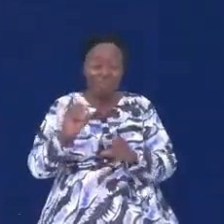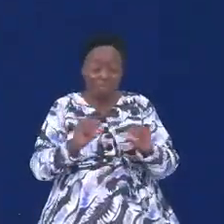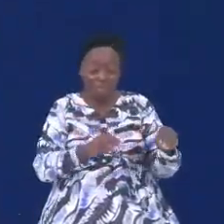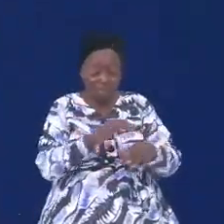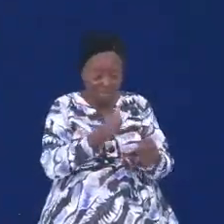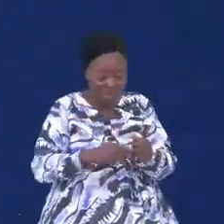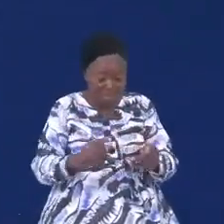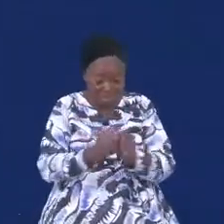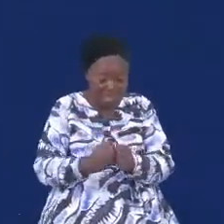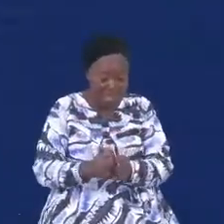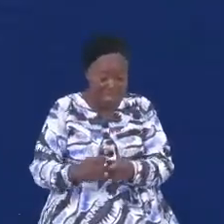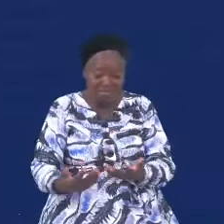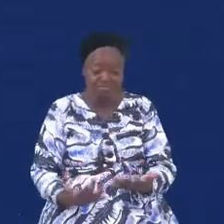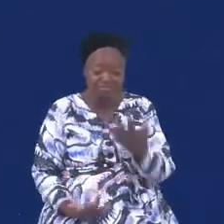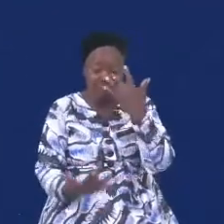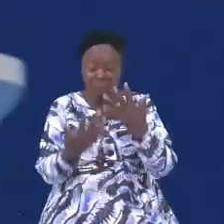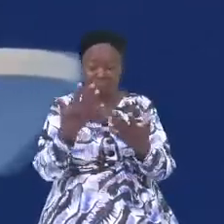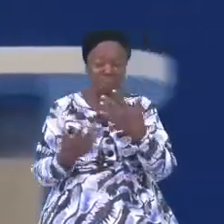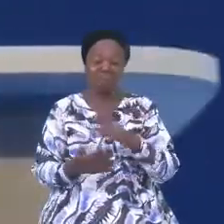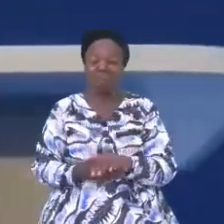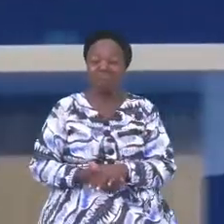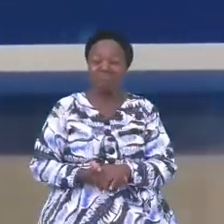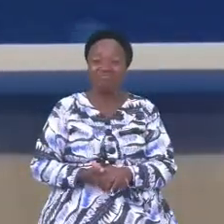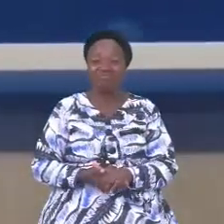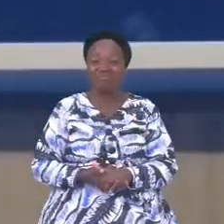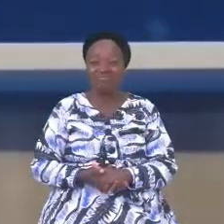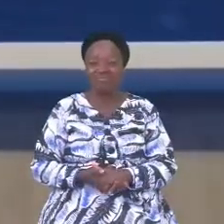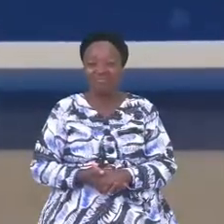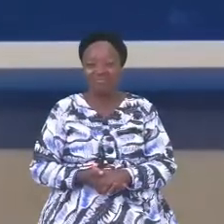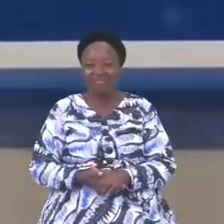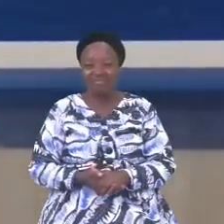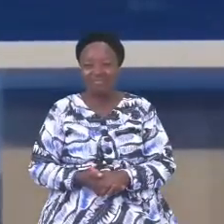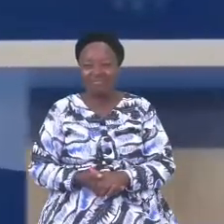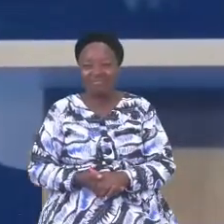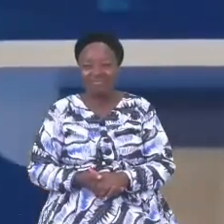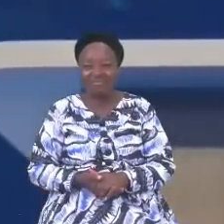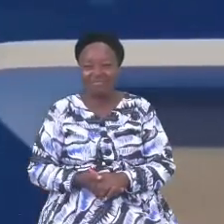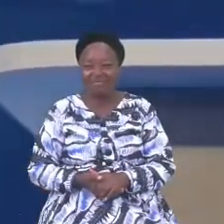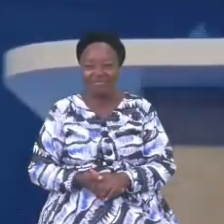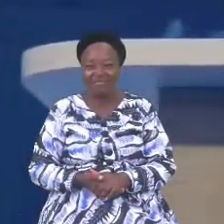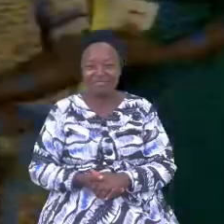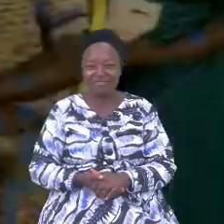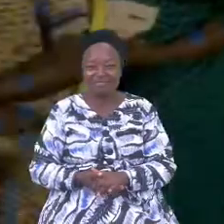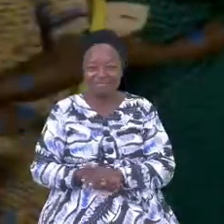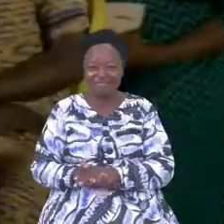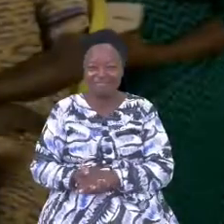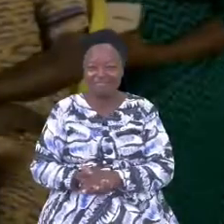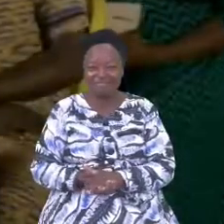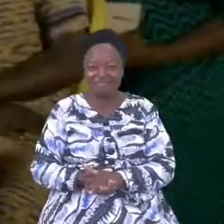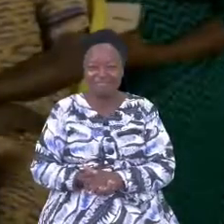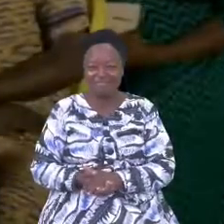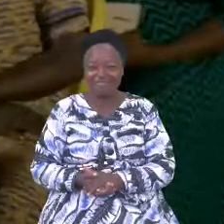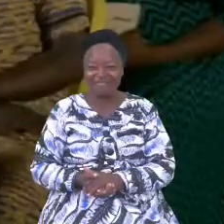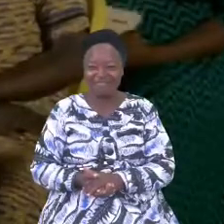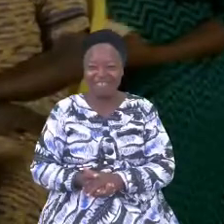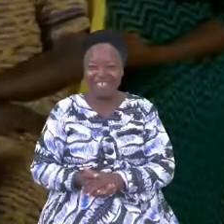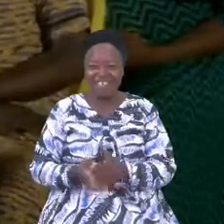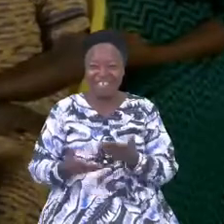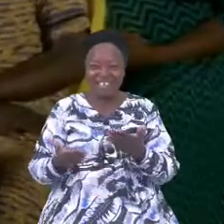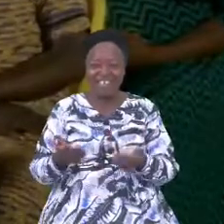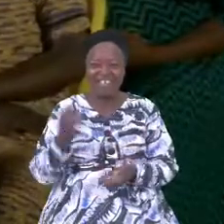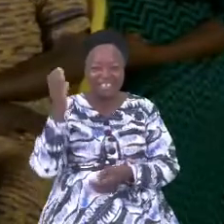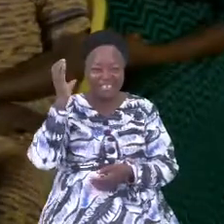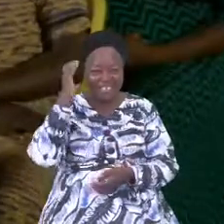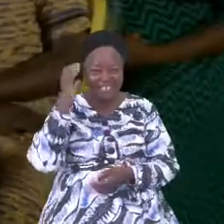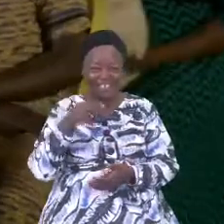Okay, let him tell the story himself, Mr. Anthony Ogbodo. Hear him now. I